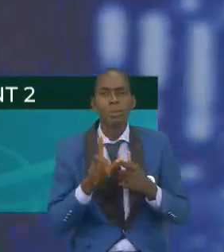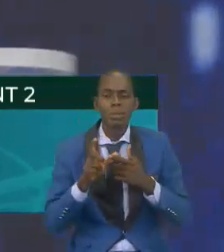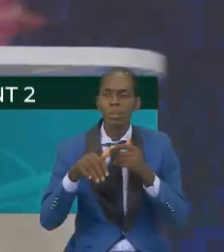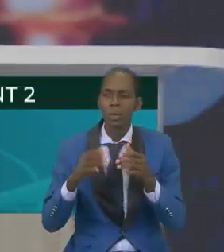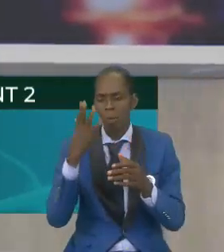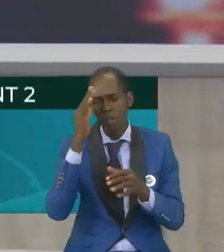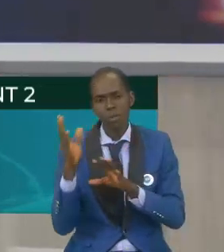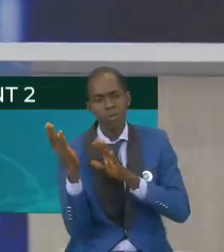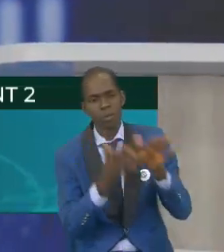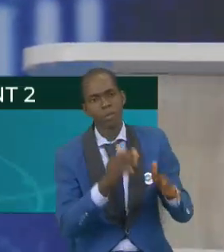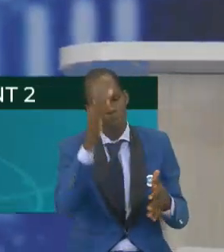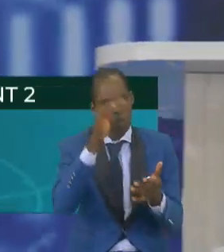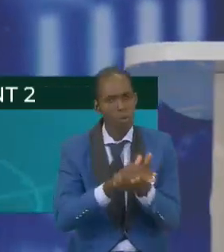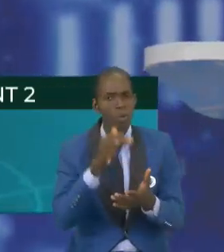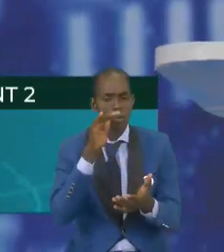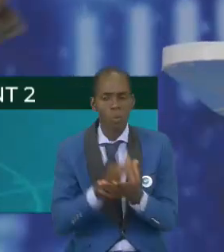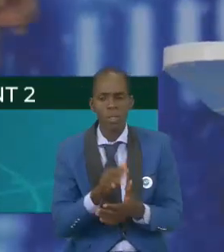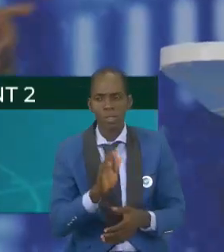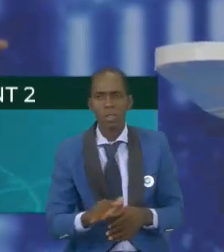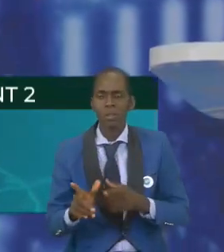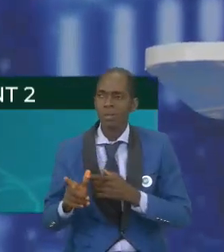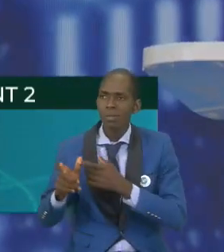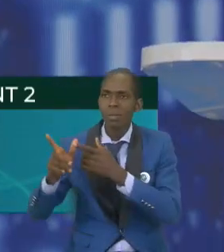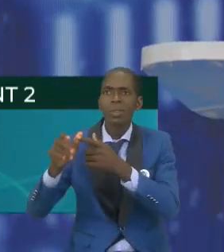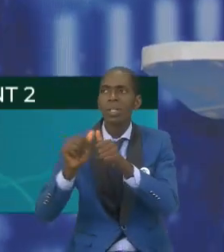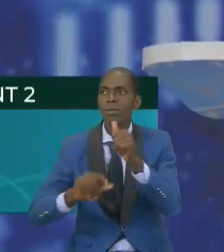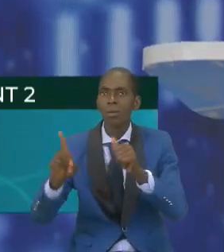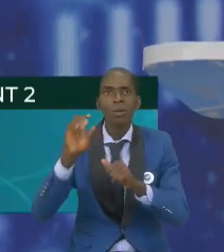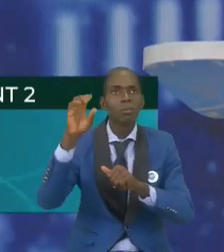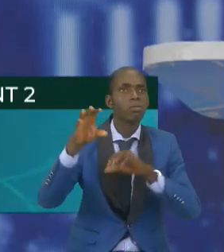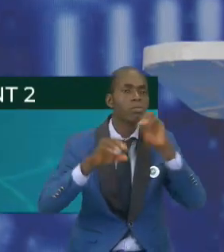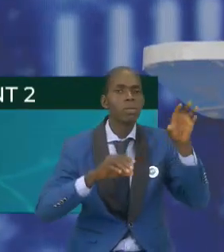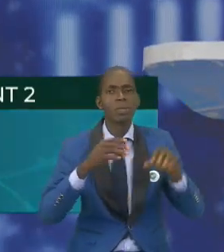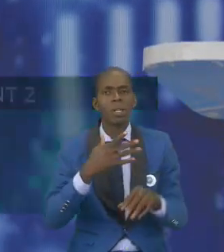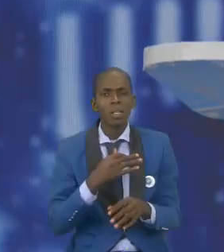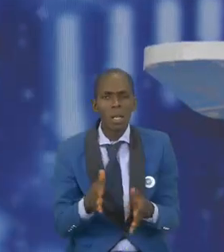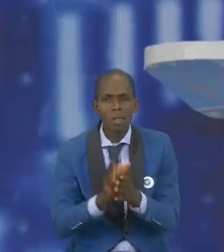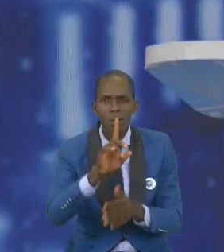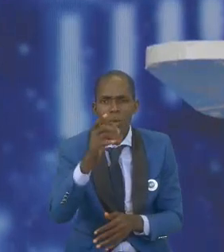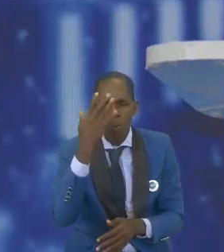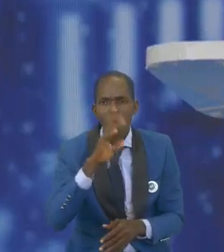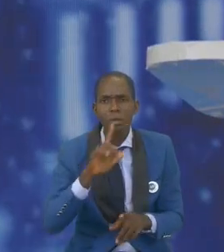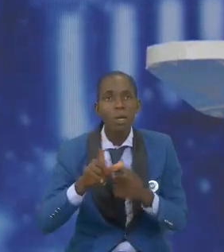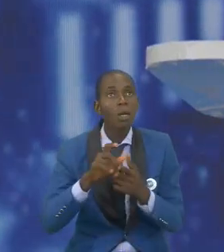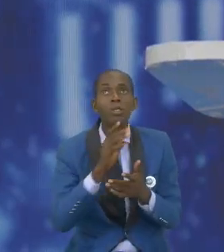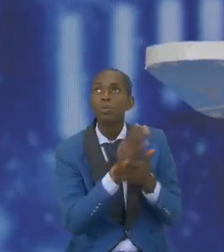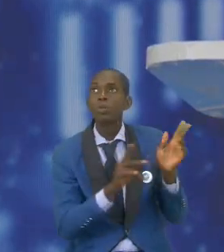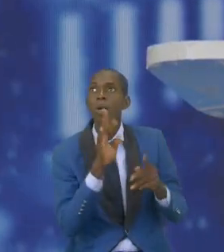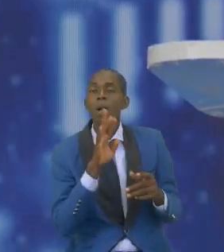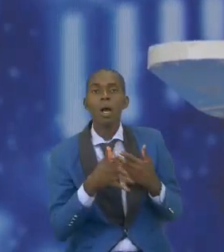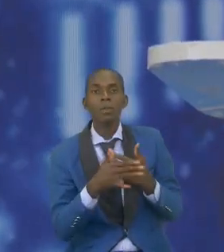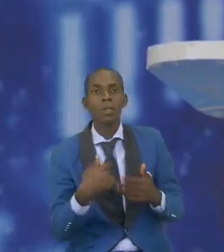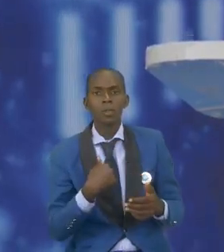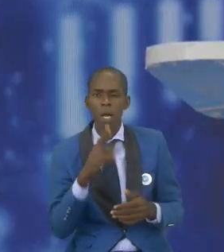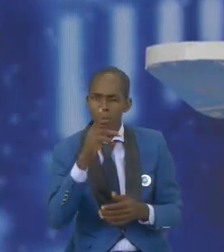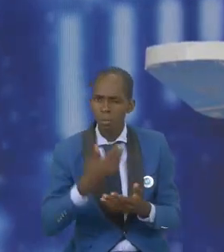your wife and your children? And then you are running helter-skelter. And I say, where are you going? They're after me. Are you born again? Yes, I'm